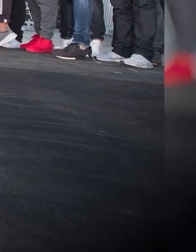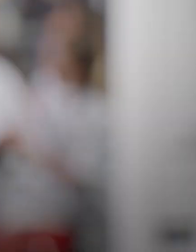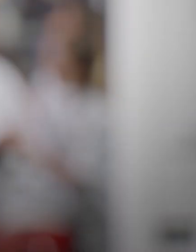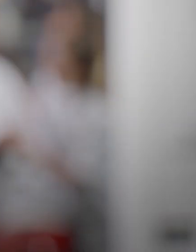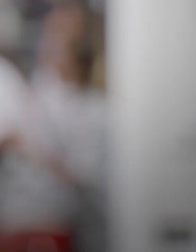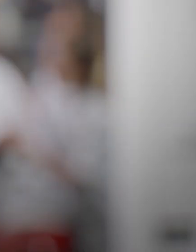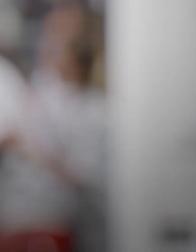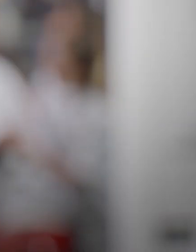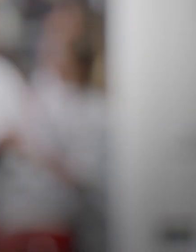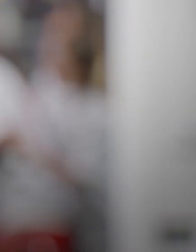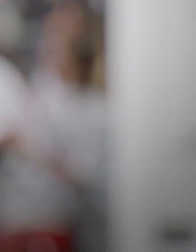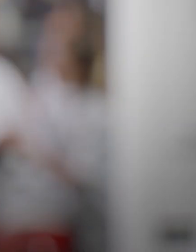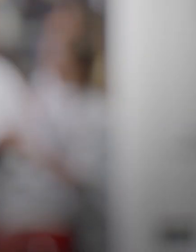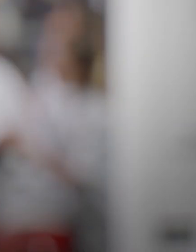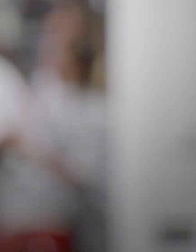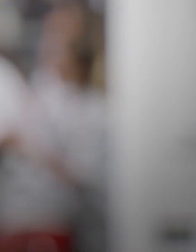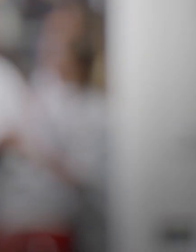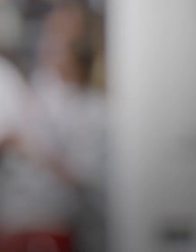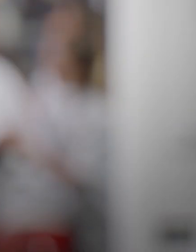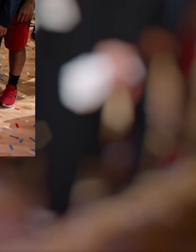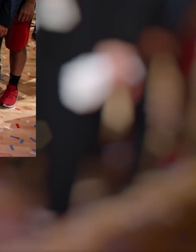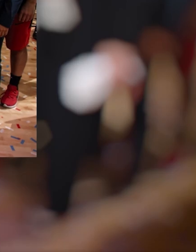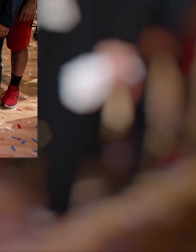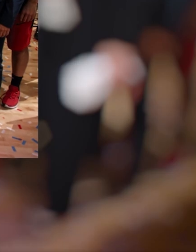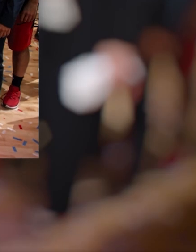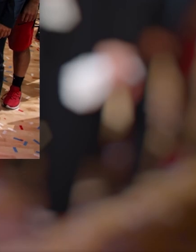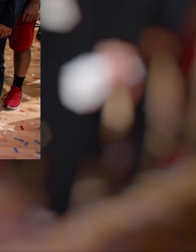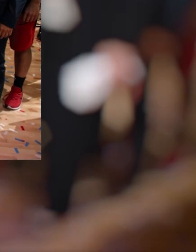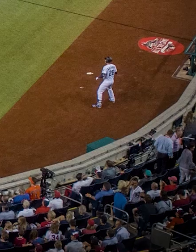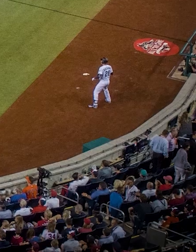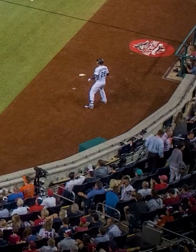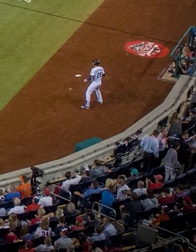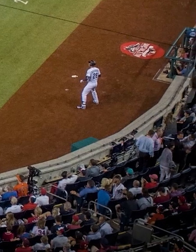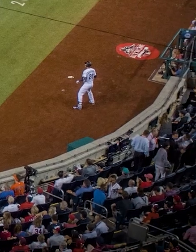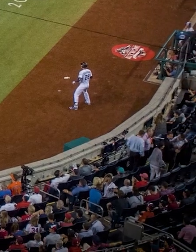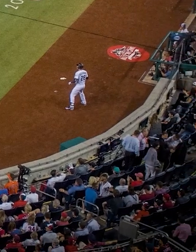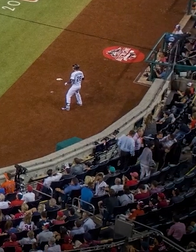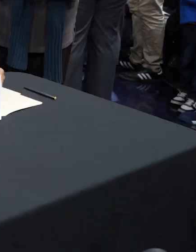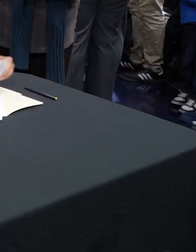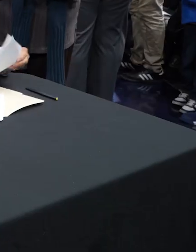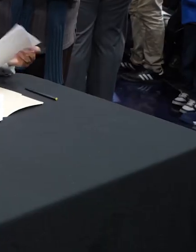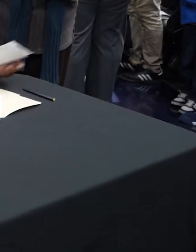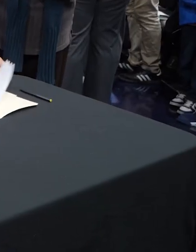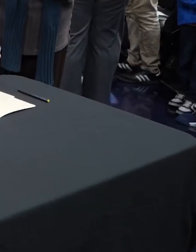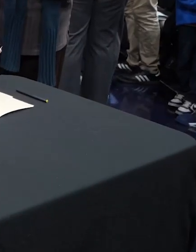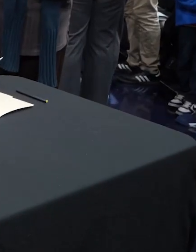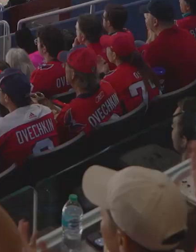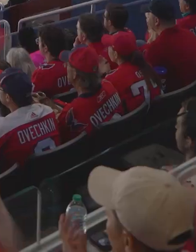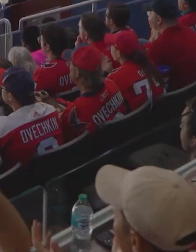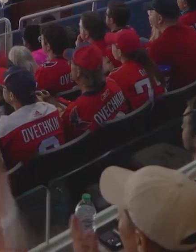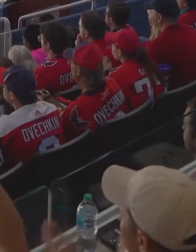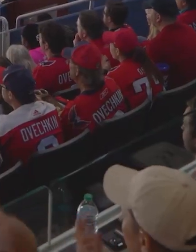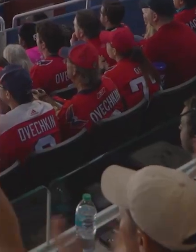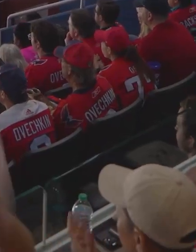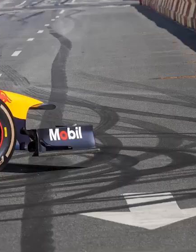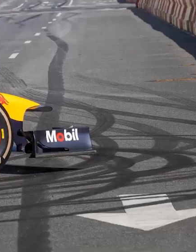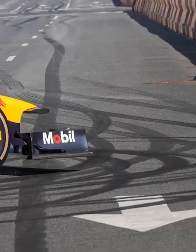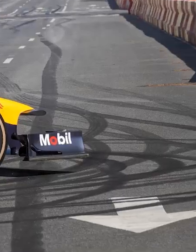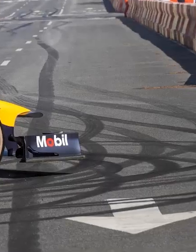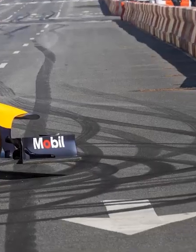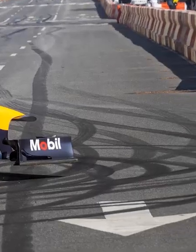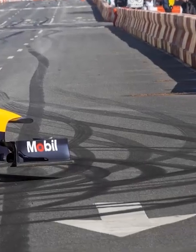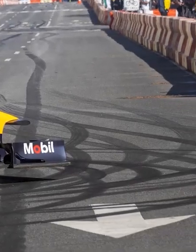capital, first by bringing home titles to the District of Champions. Then we doubled down by investing in our teams as engines